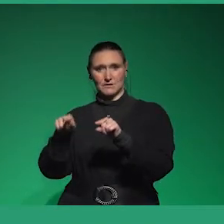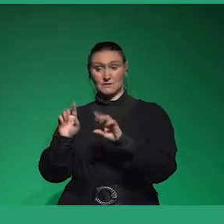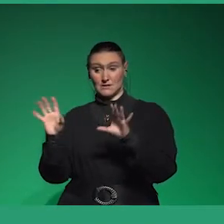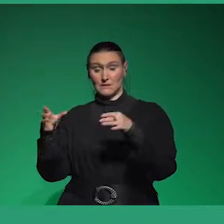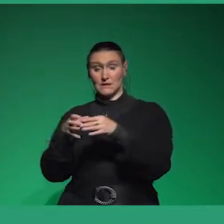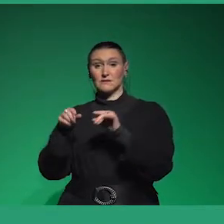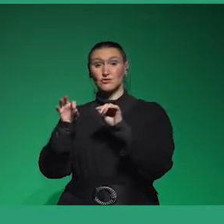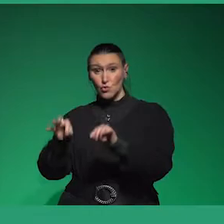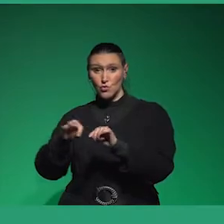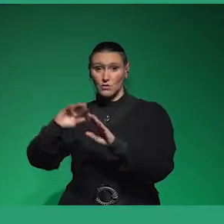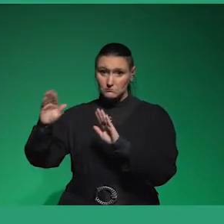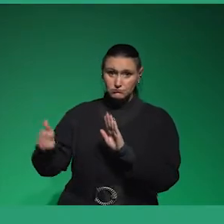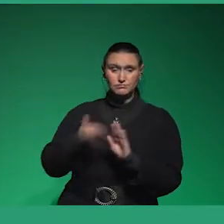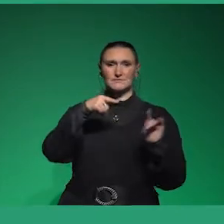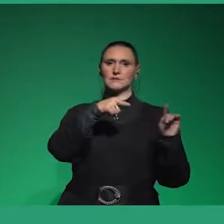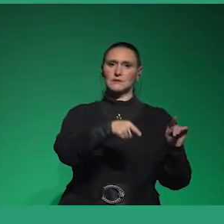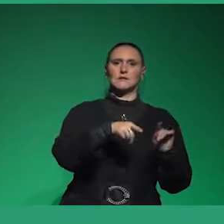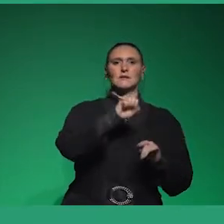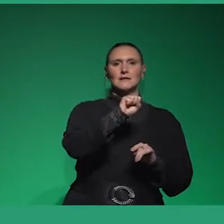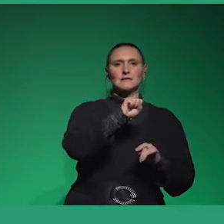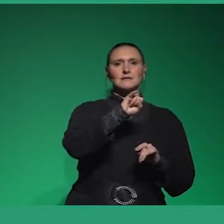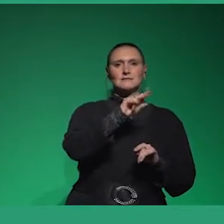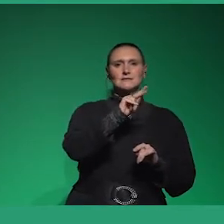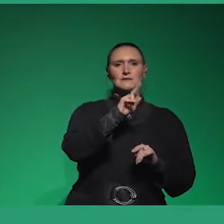from downstream and coal mines from upstream.